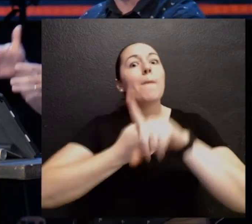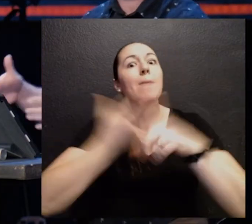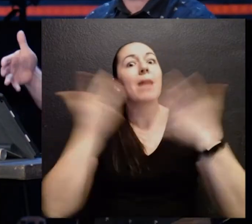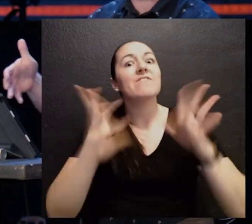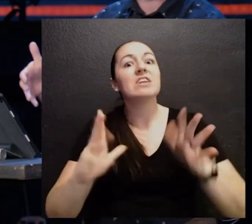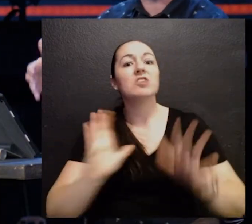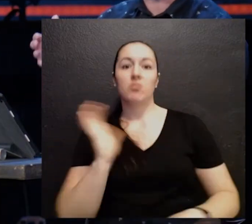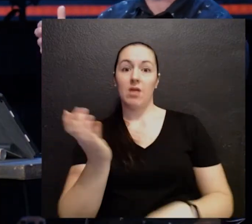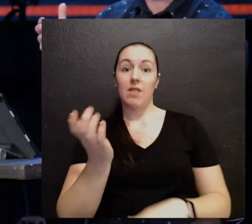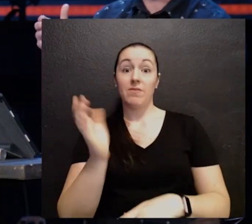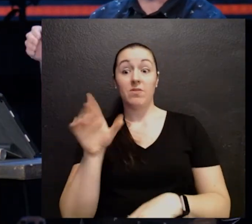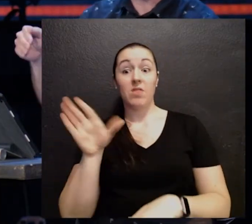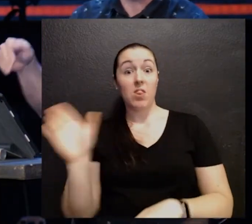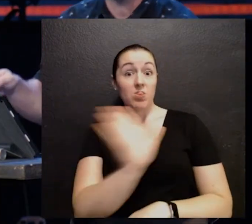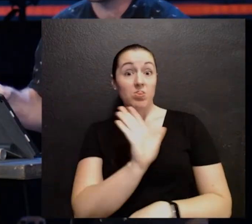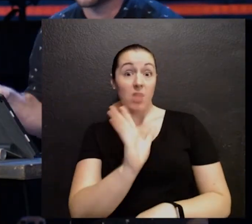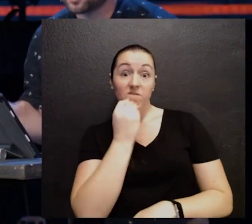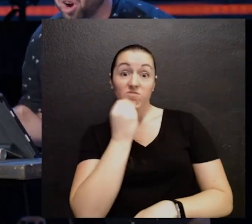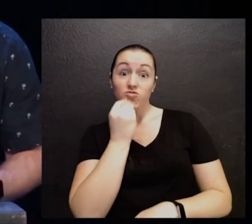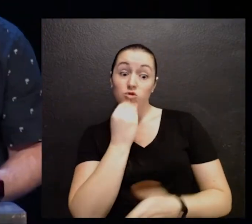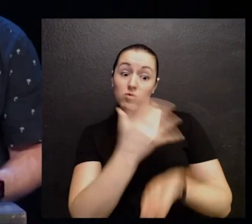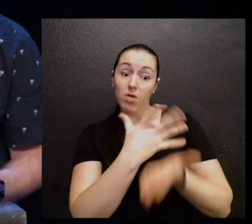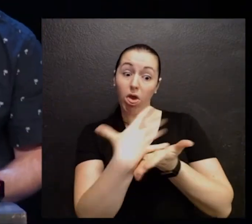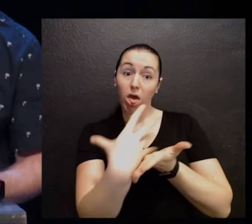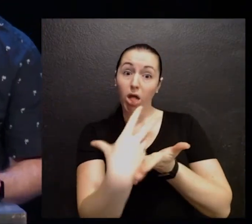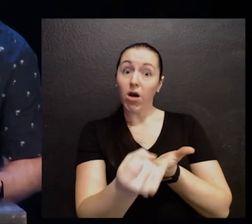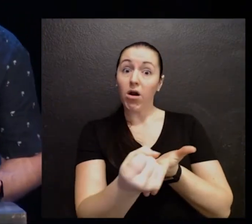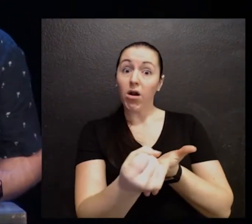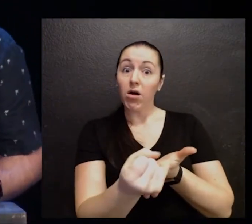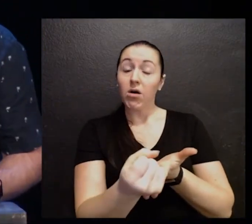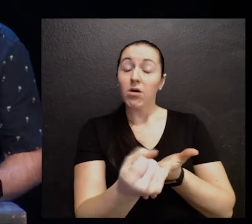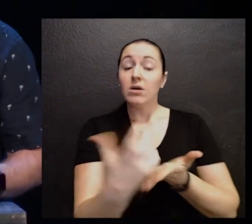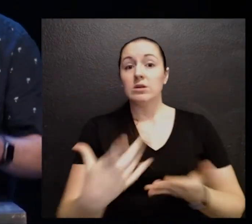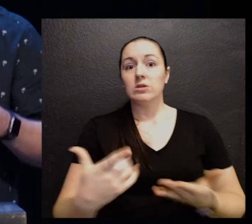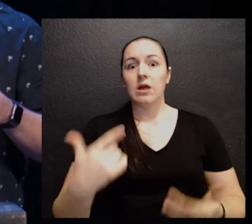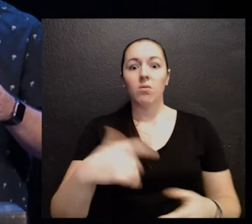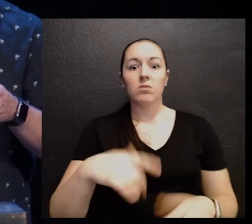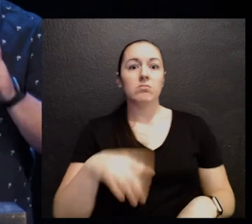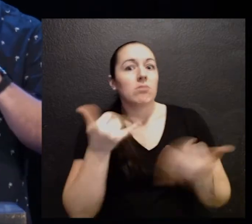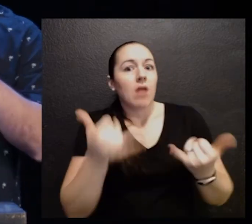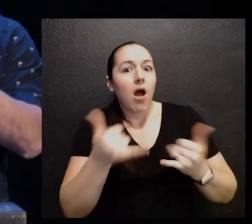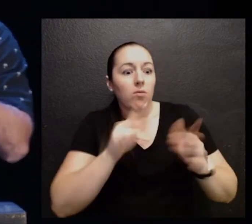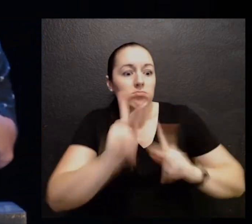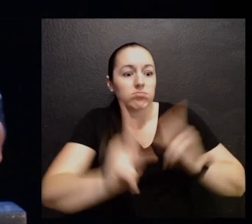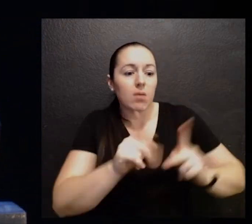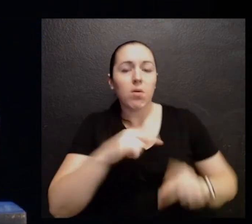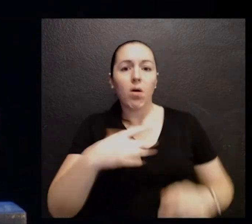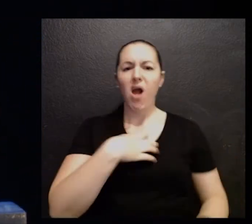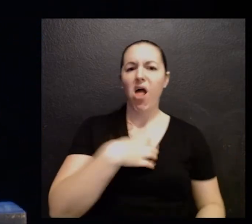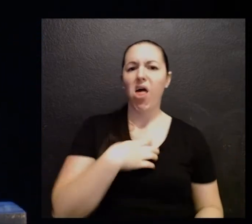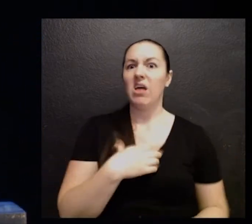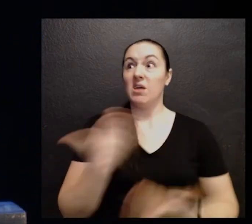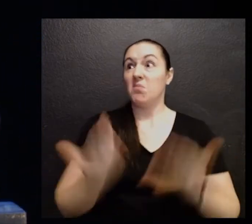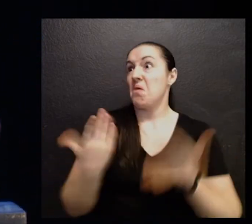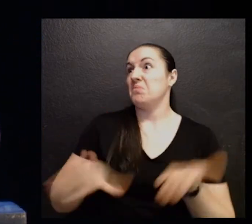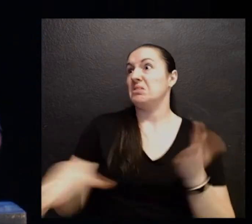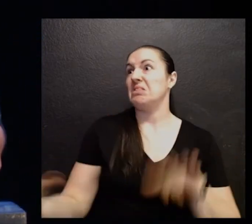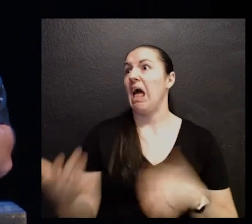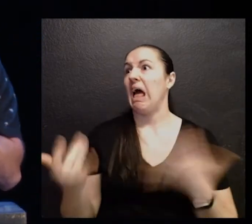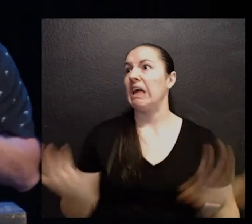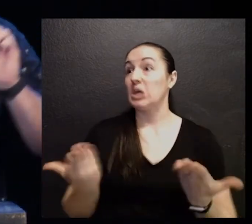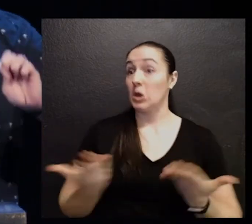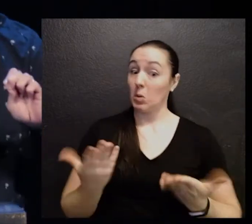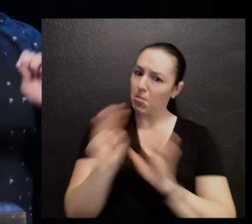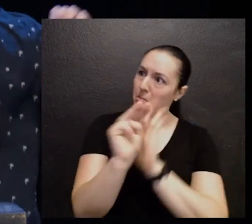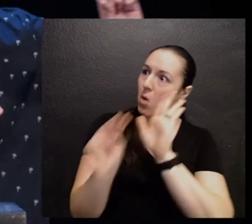are running out, and they're realizing, we might starve here. We might die here. And you know what, Moses? It would actually be better